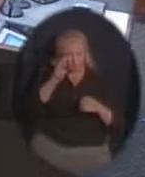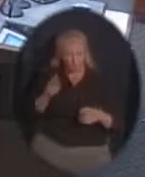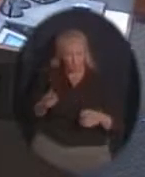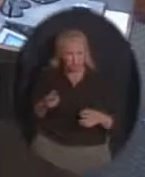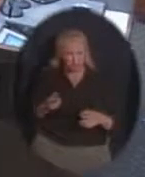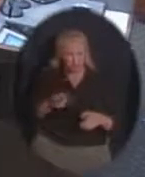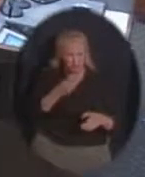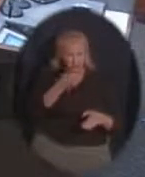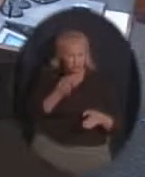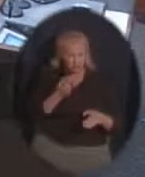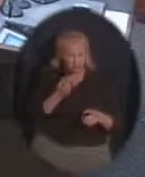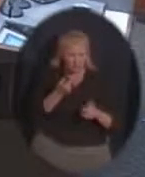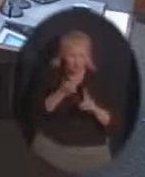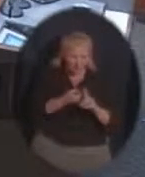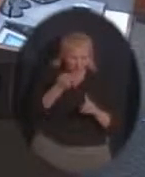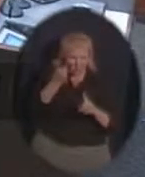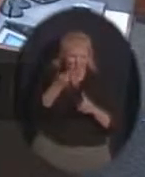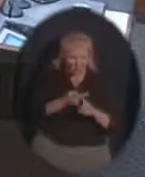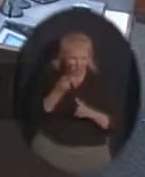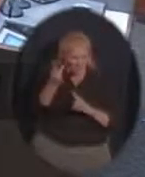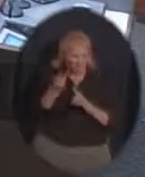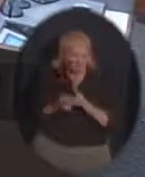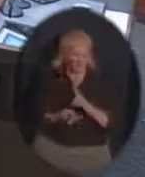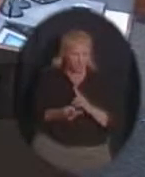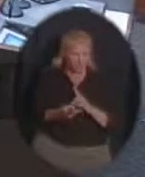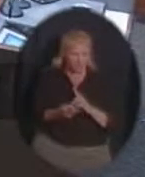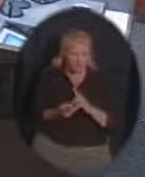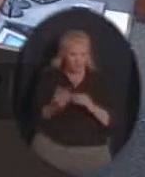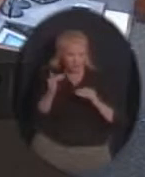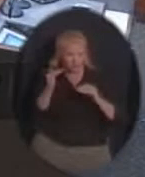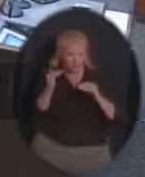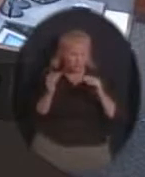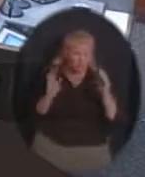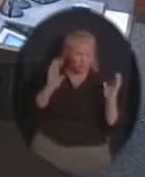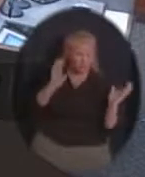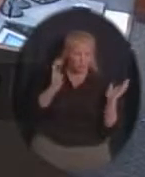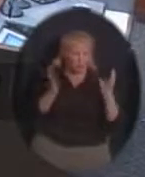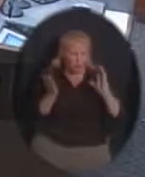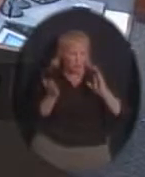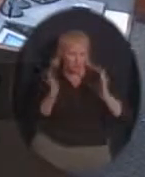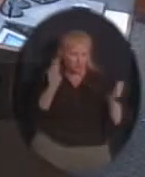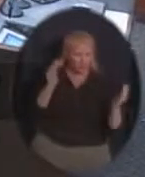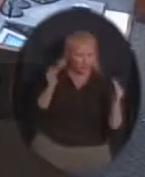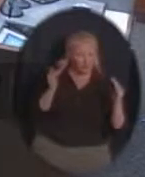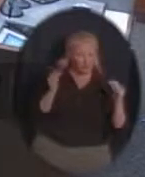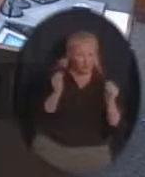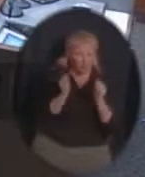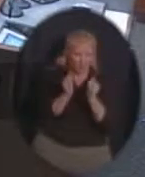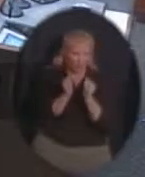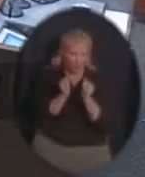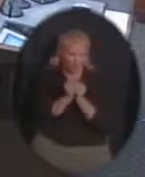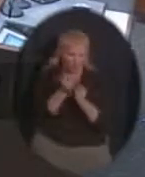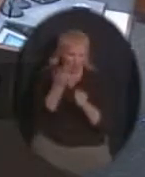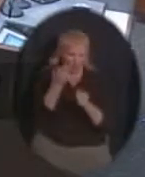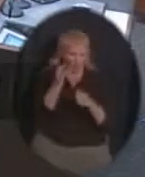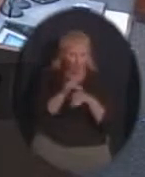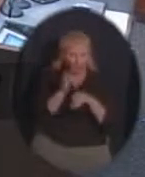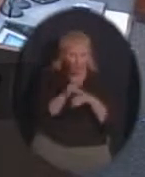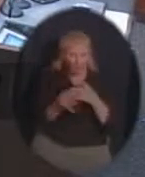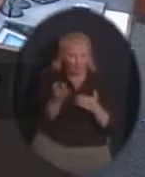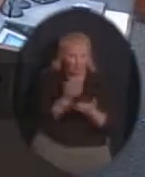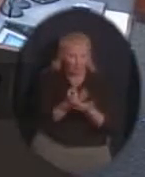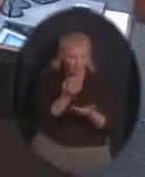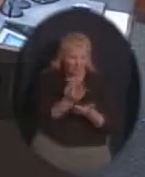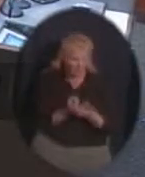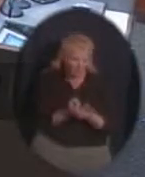budget evaluations, that we weigh this against our available funding, even though in a big scheme of things, the amount of money